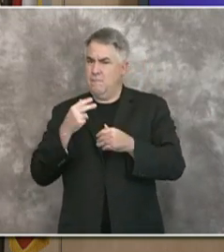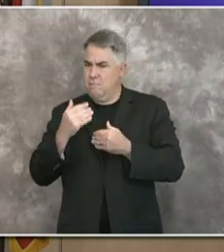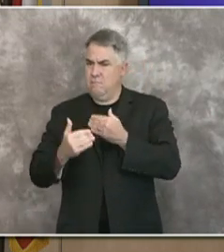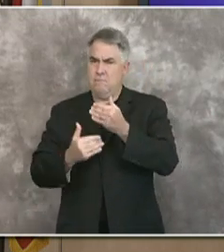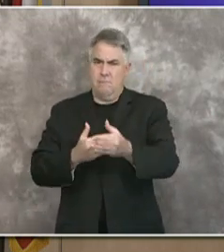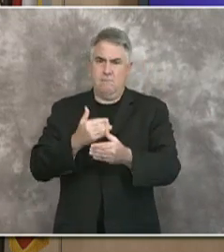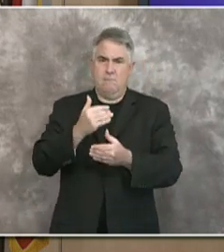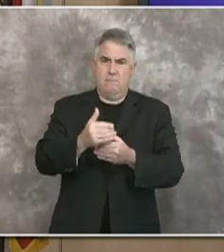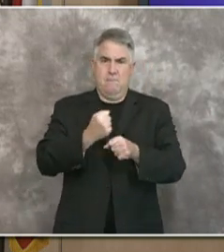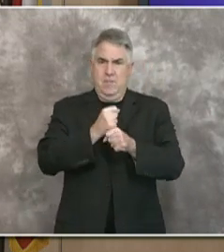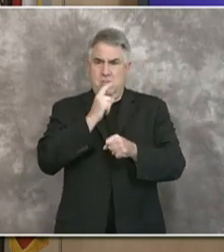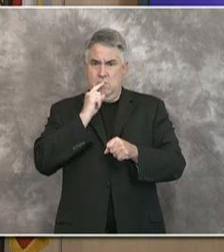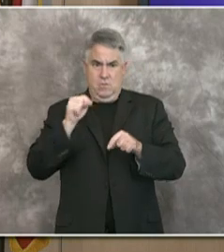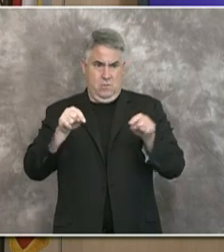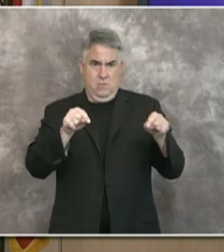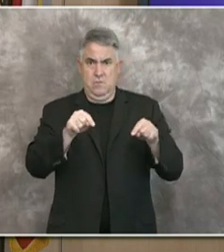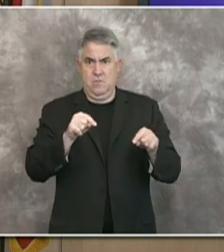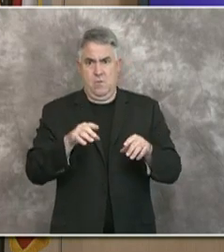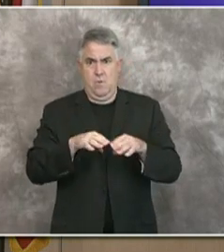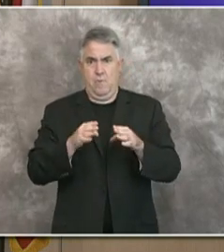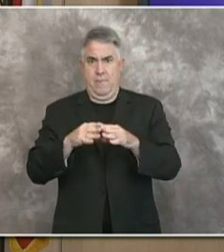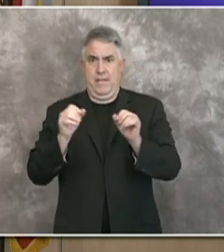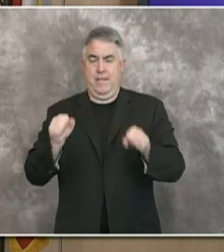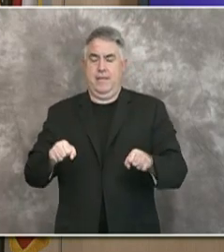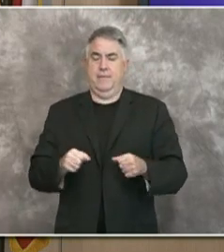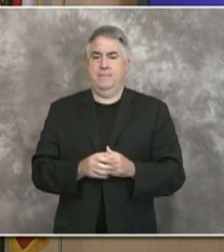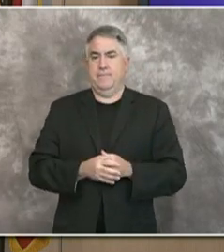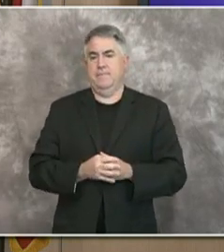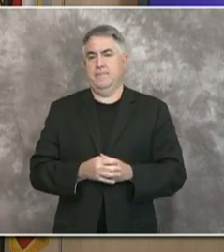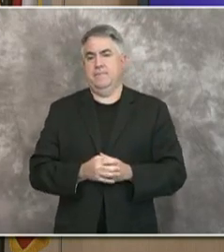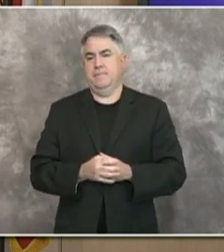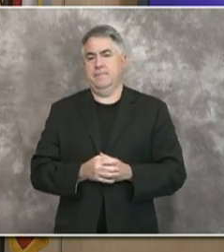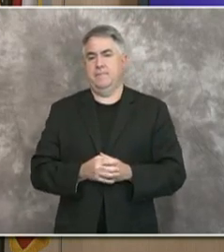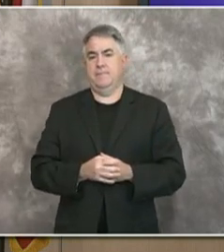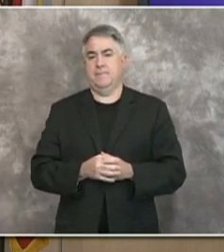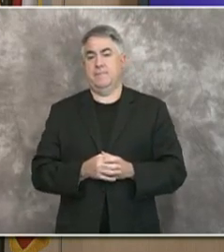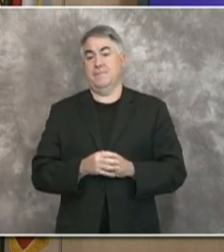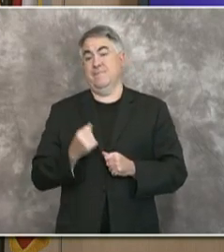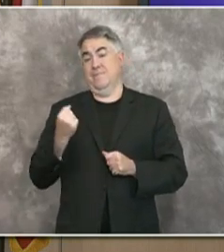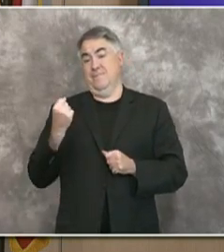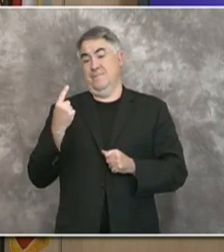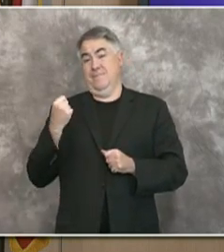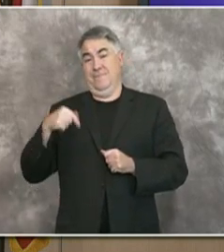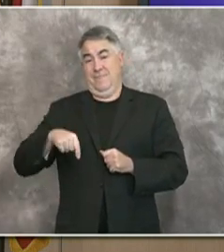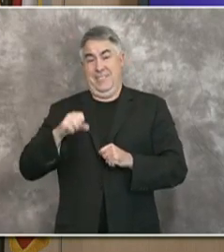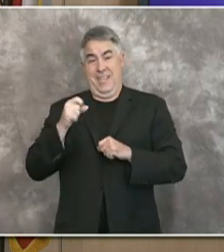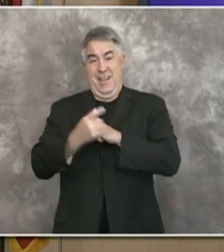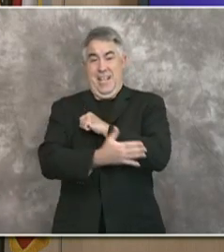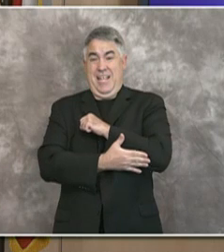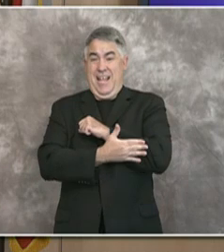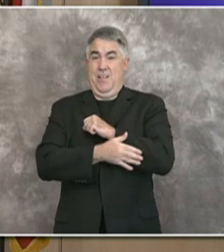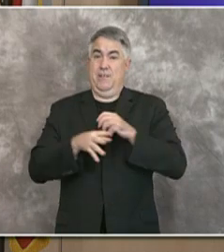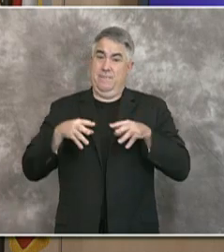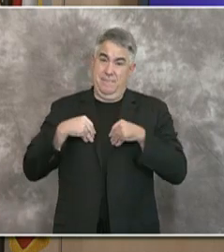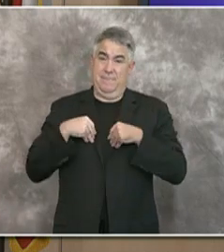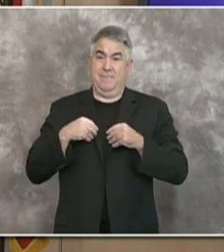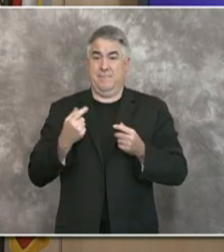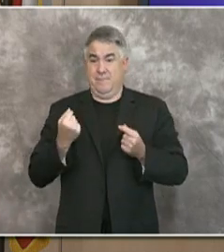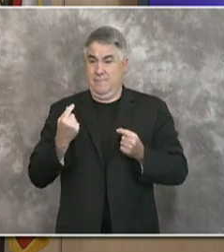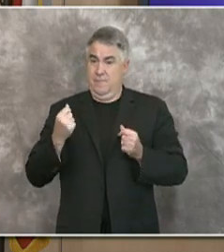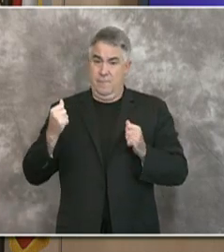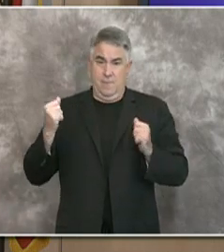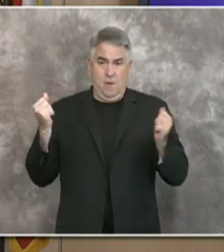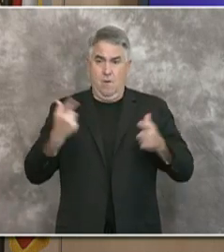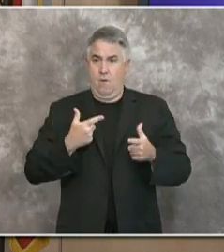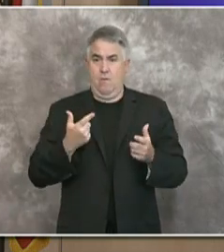all of those entities that remain out there. But our county adopted unanimously our attestation to the state, which included a number